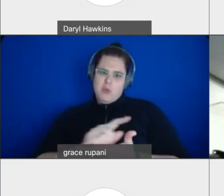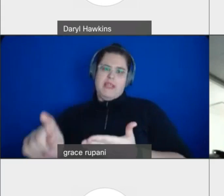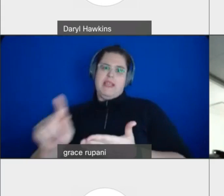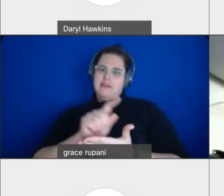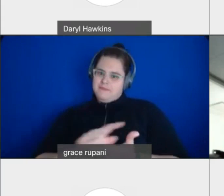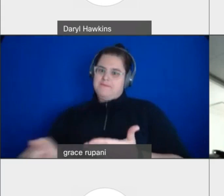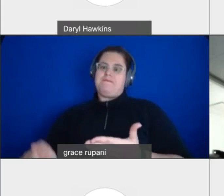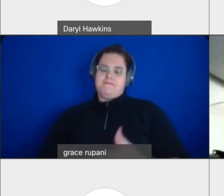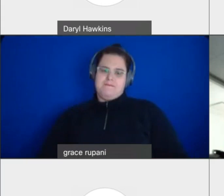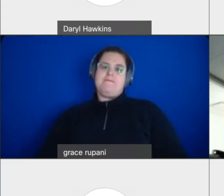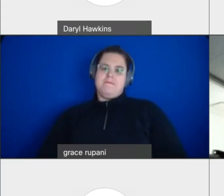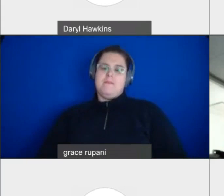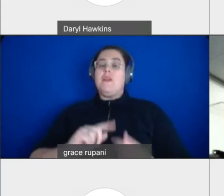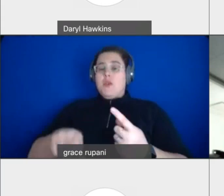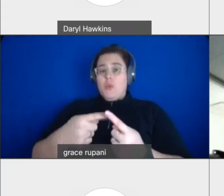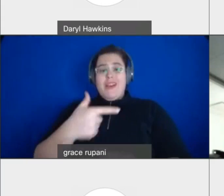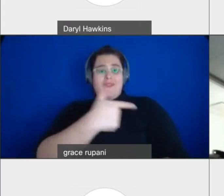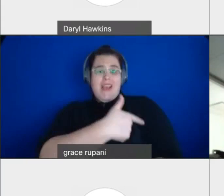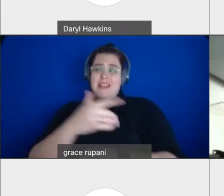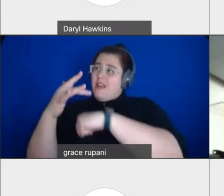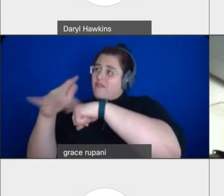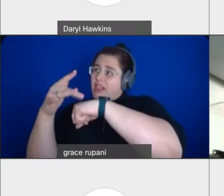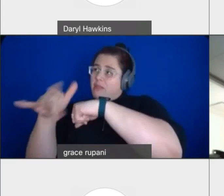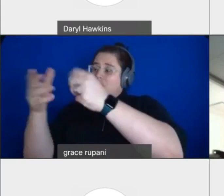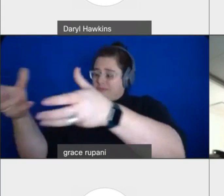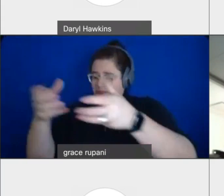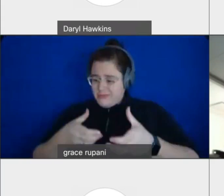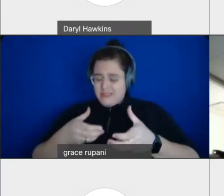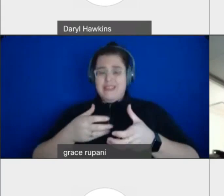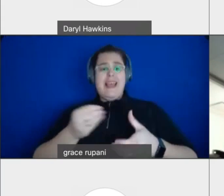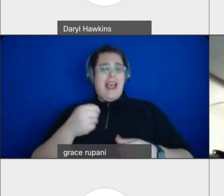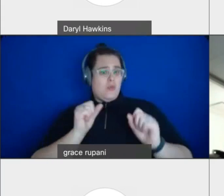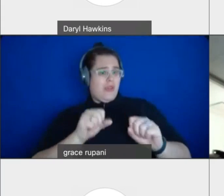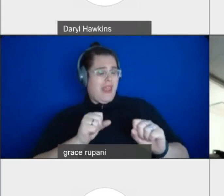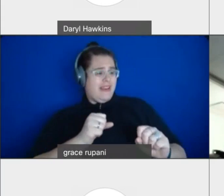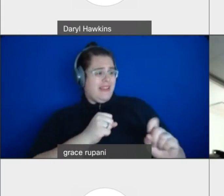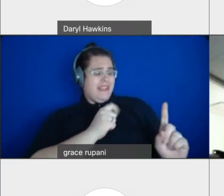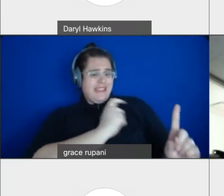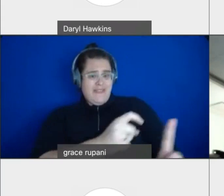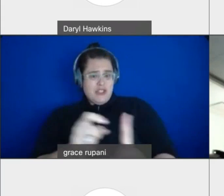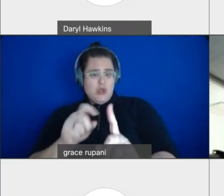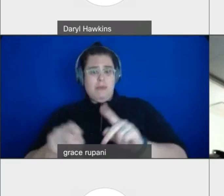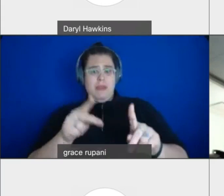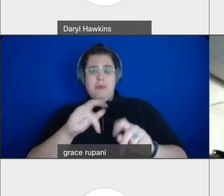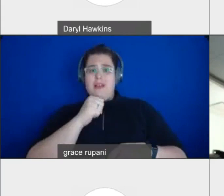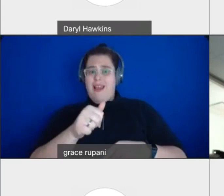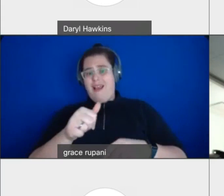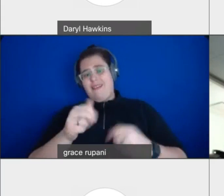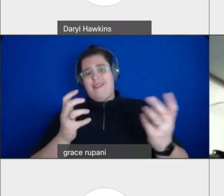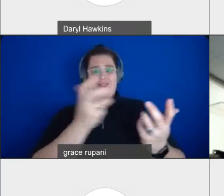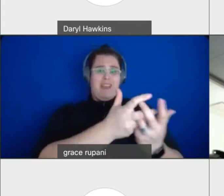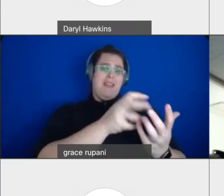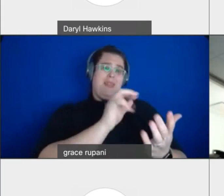is available and we're able to get it to people who don't fall into those categories, believe me, we're going to get it to them.